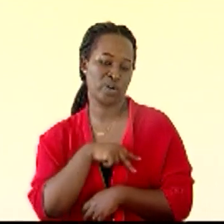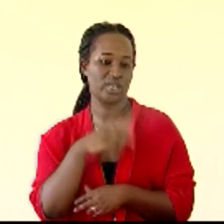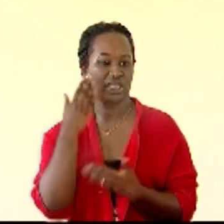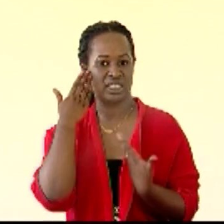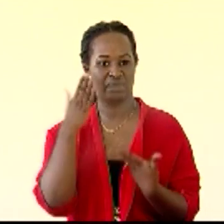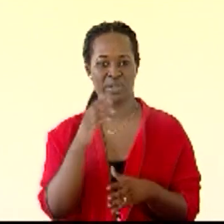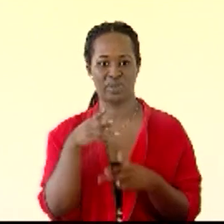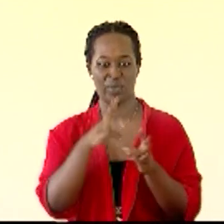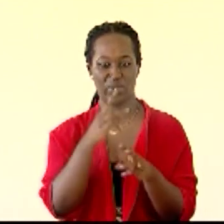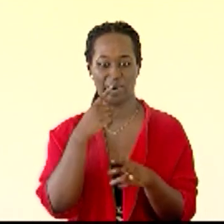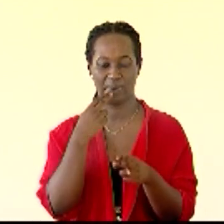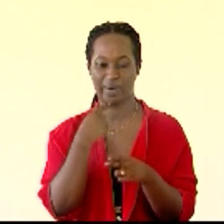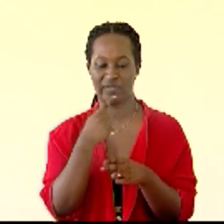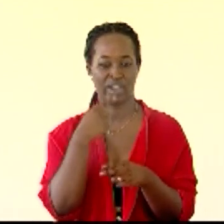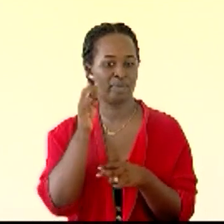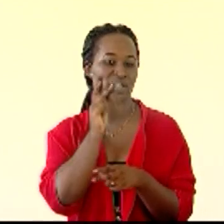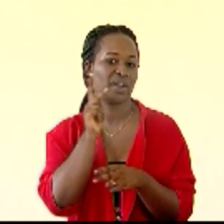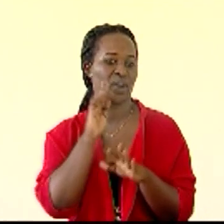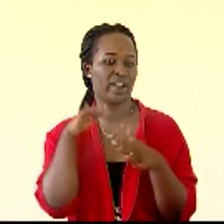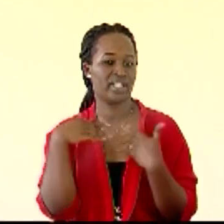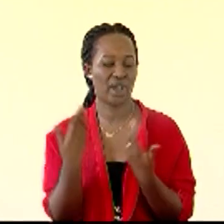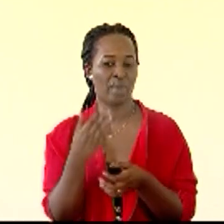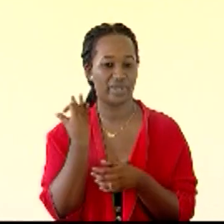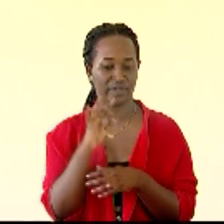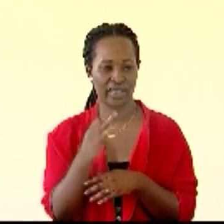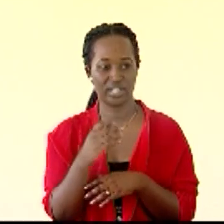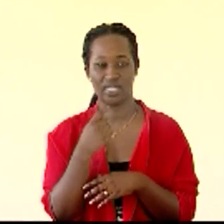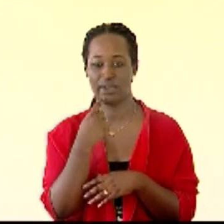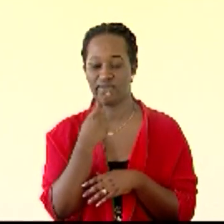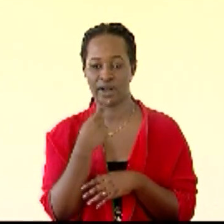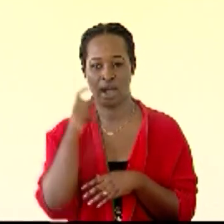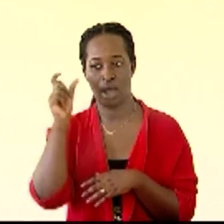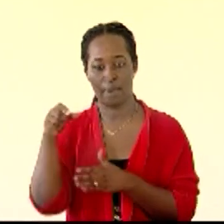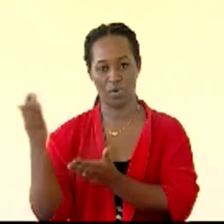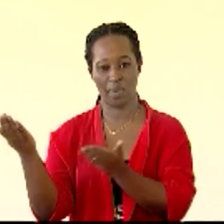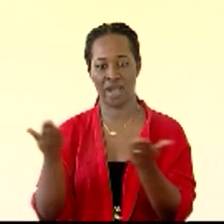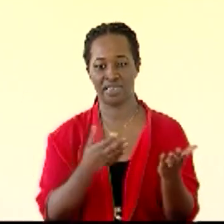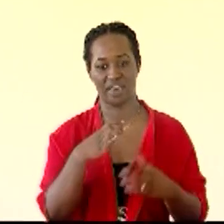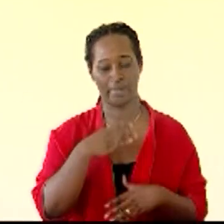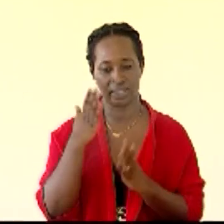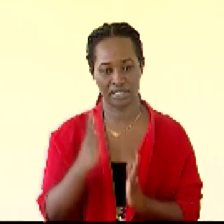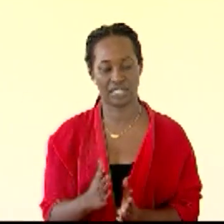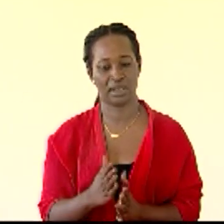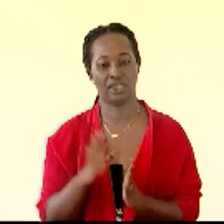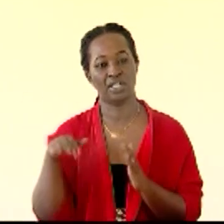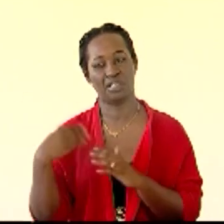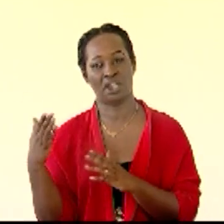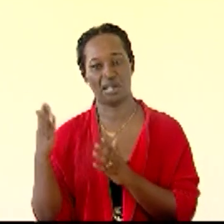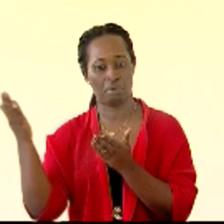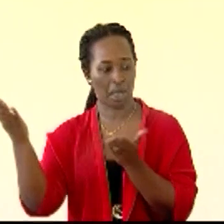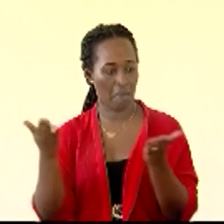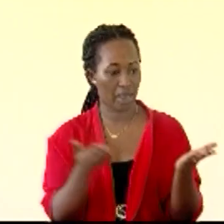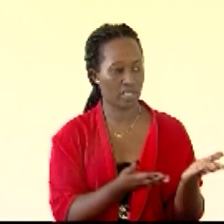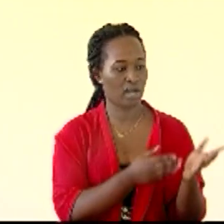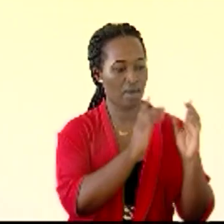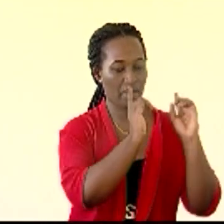French translates into Kinyarwanda, but the protocol people are supposed to receive guests and pass them on to others who are going to direct